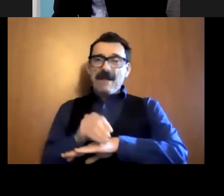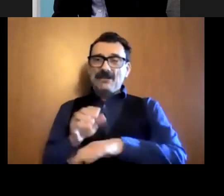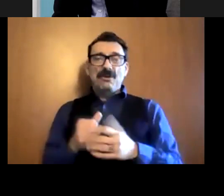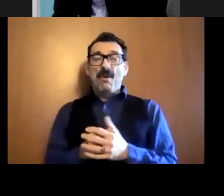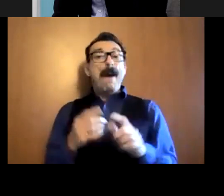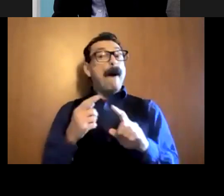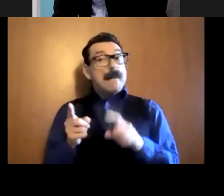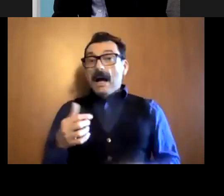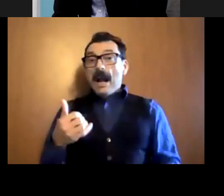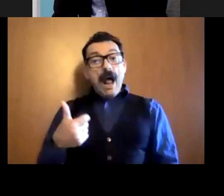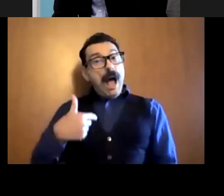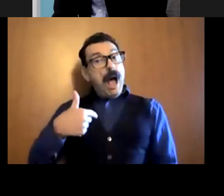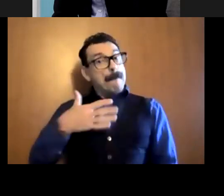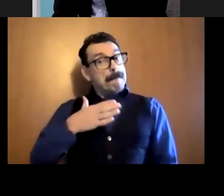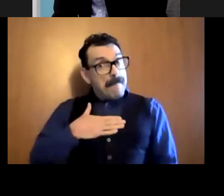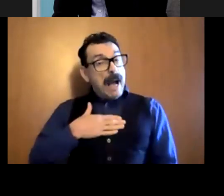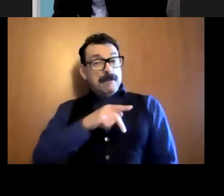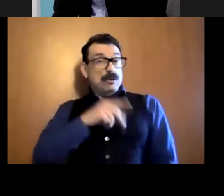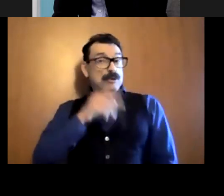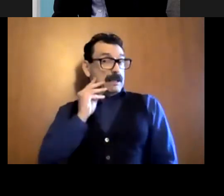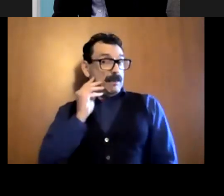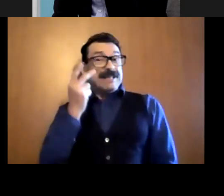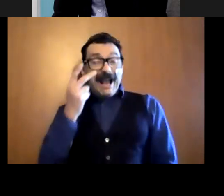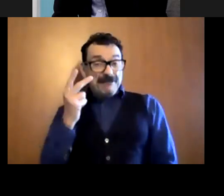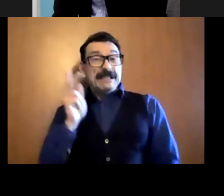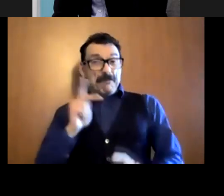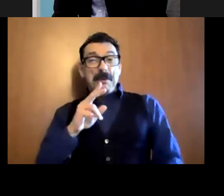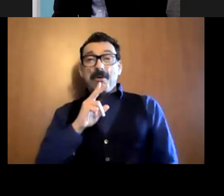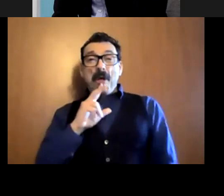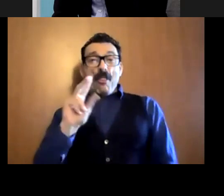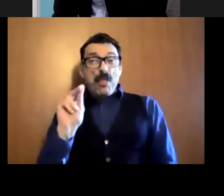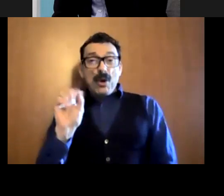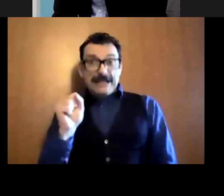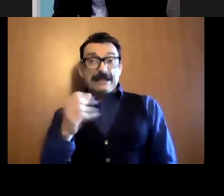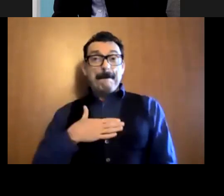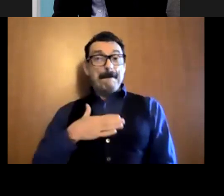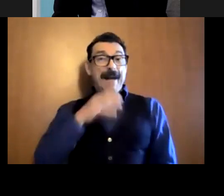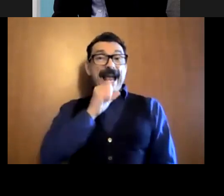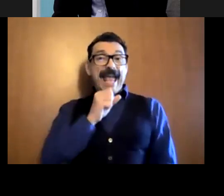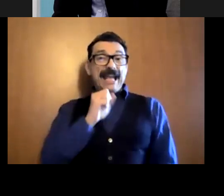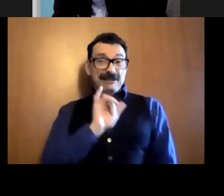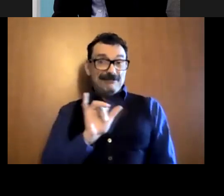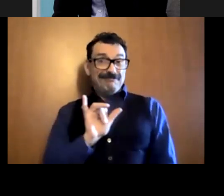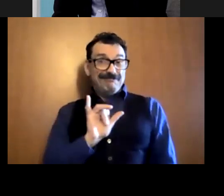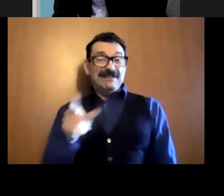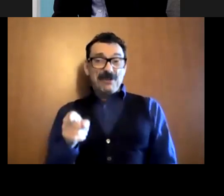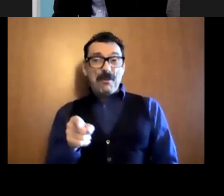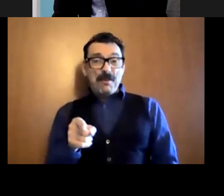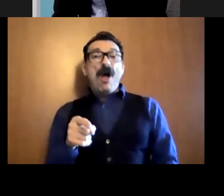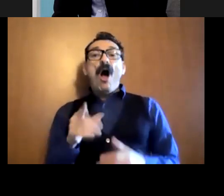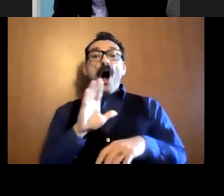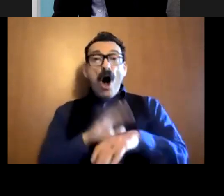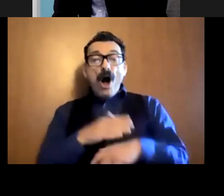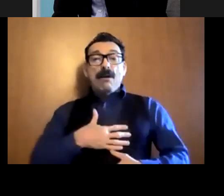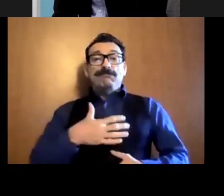their 30s that had to be intubated, being placed on a breathing machine. And it is hard to say, who's going to do okay and